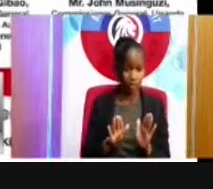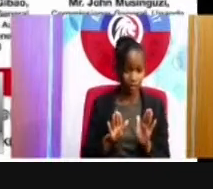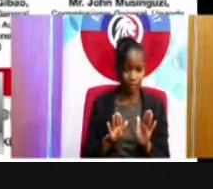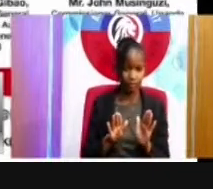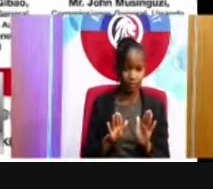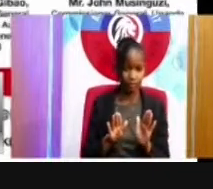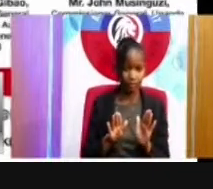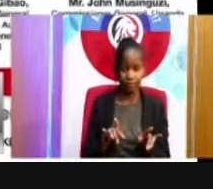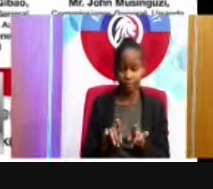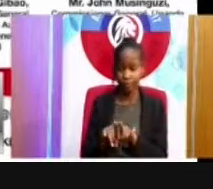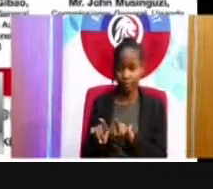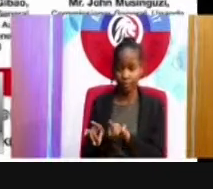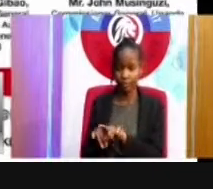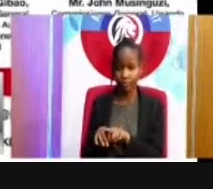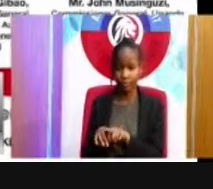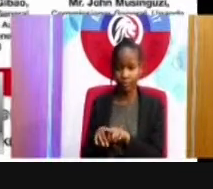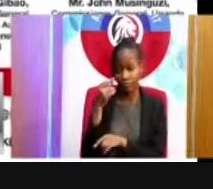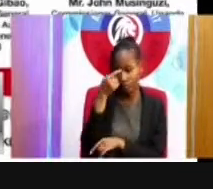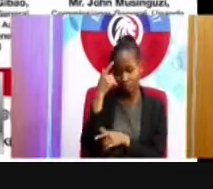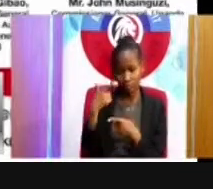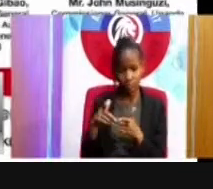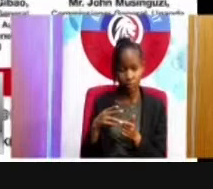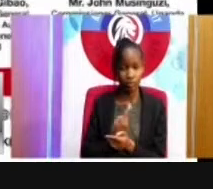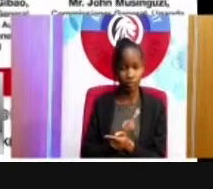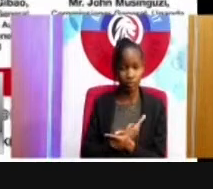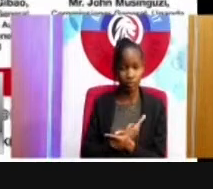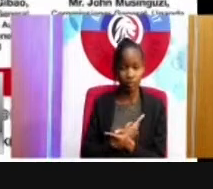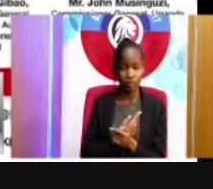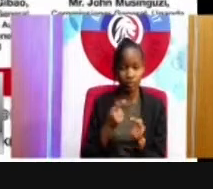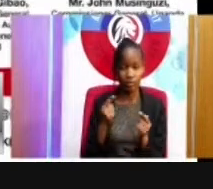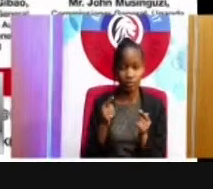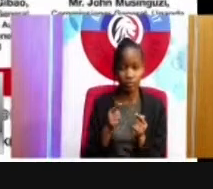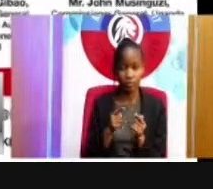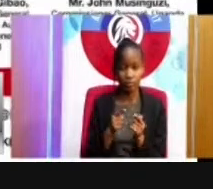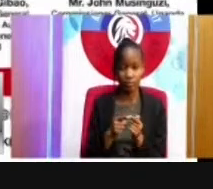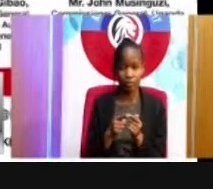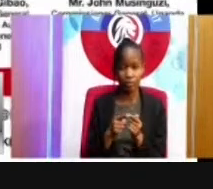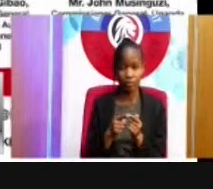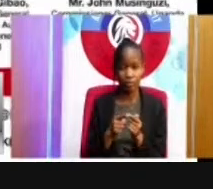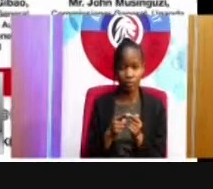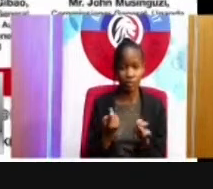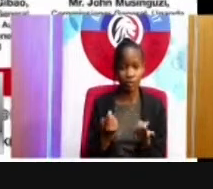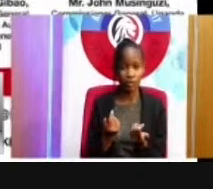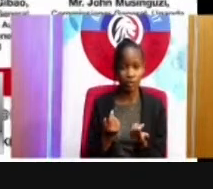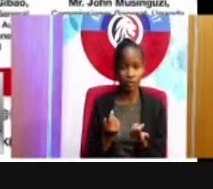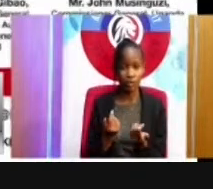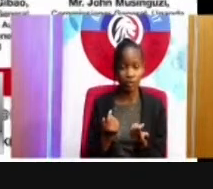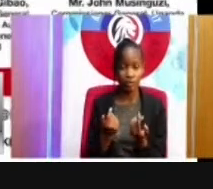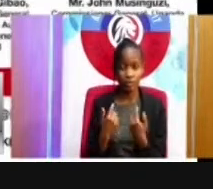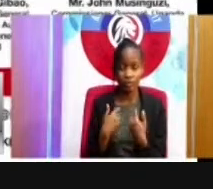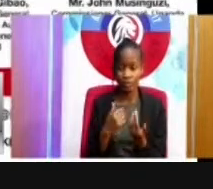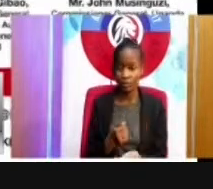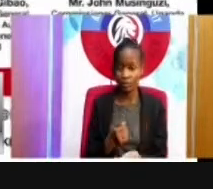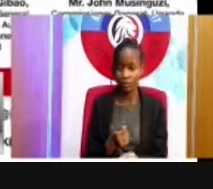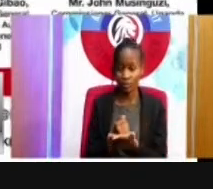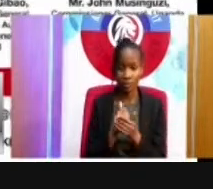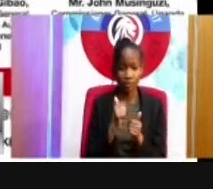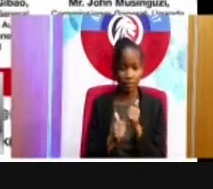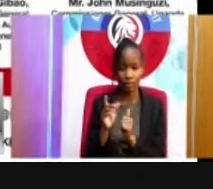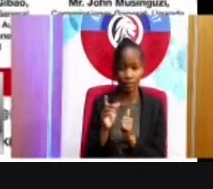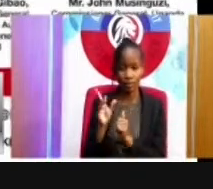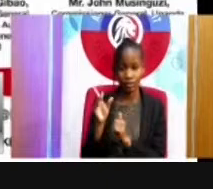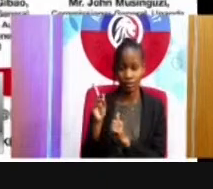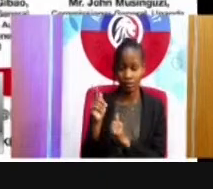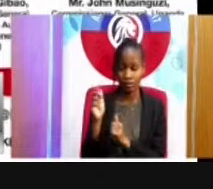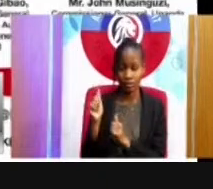because it allows us to tap into this well of rich data that exists in the country that